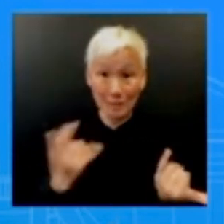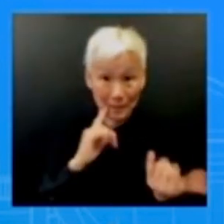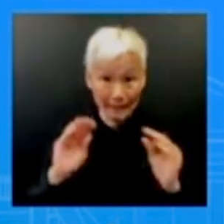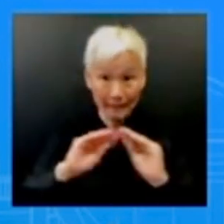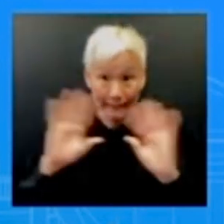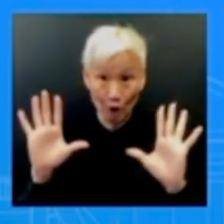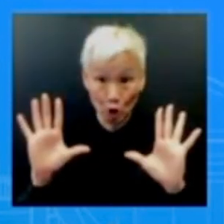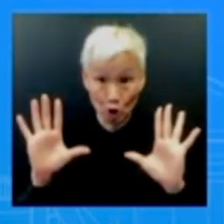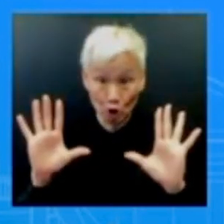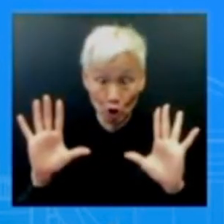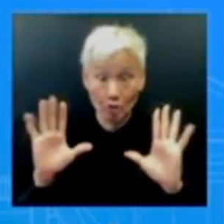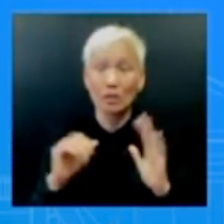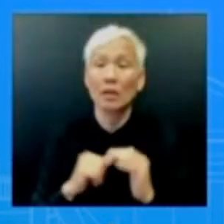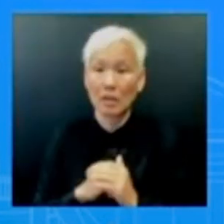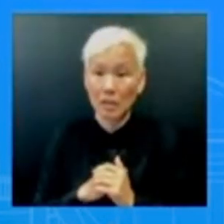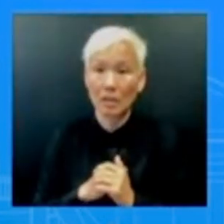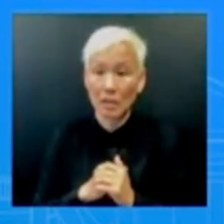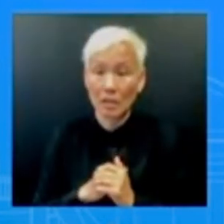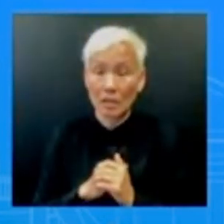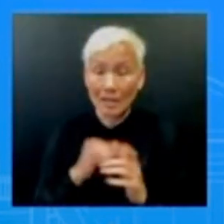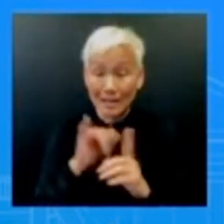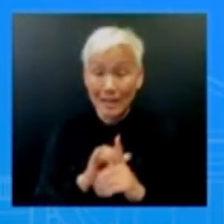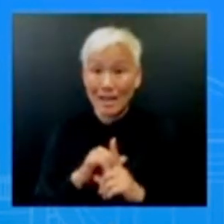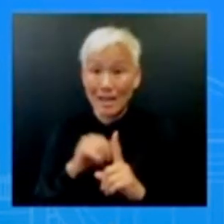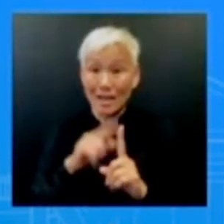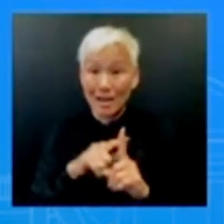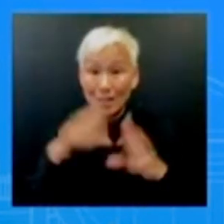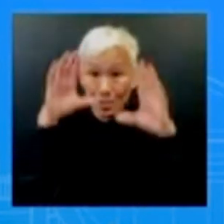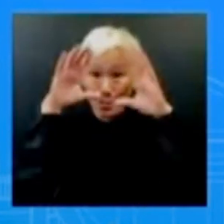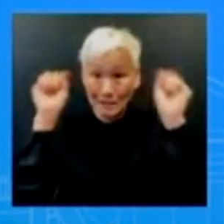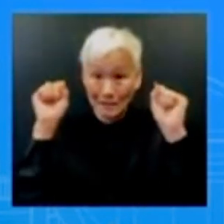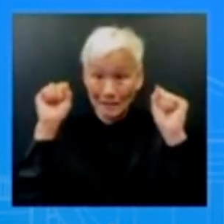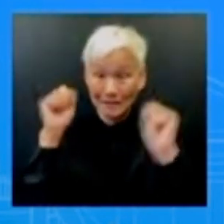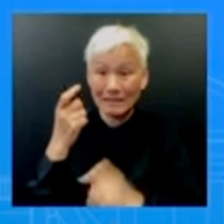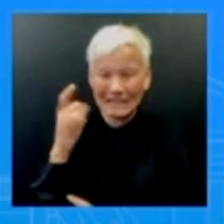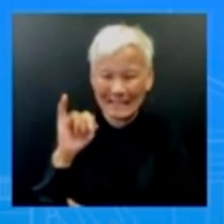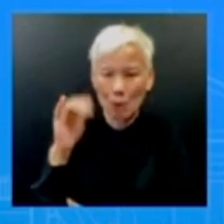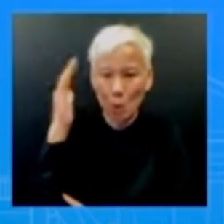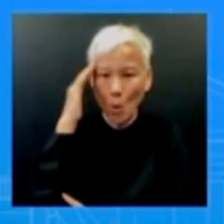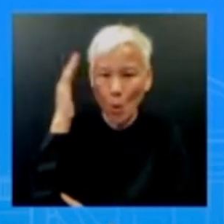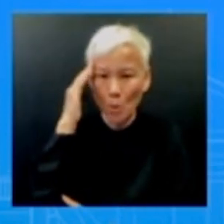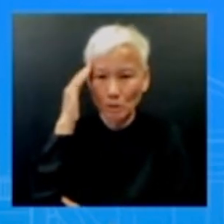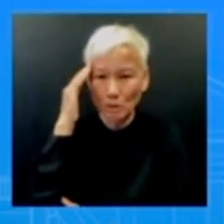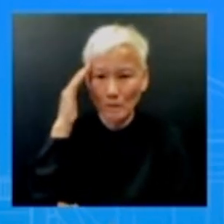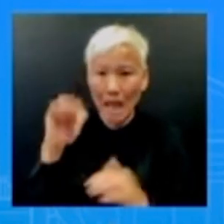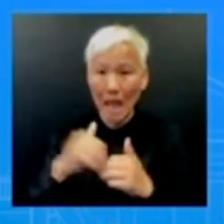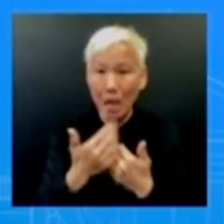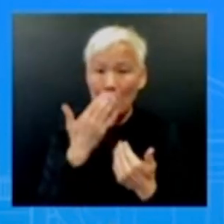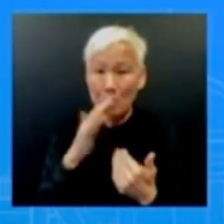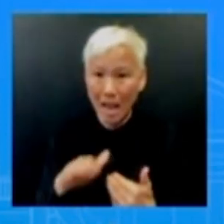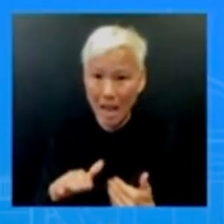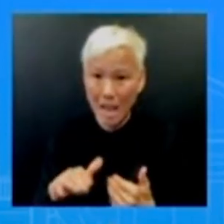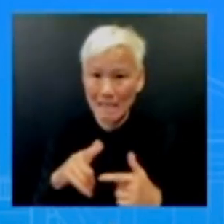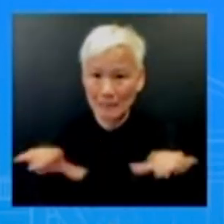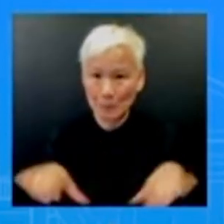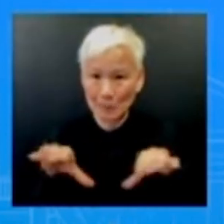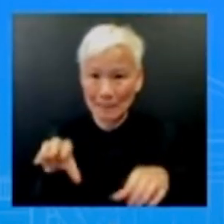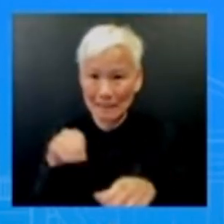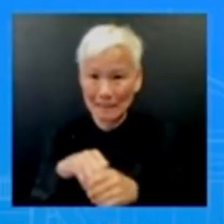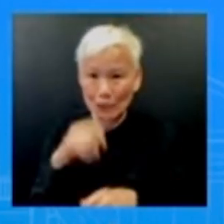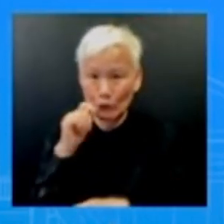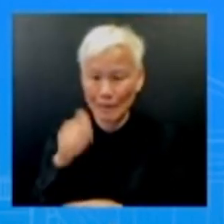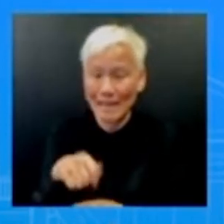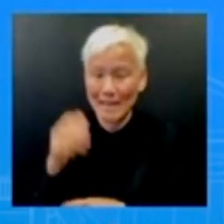that he knows, he has to know, how badly he's doing inside Ukraine. More than